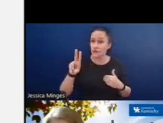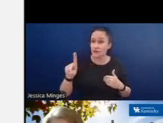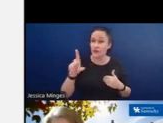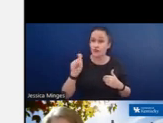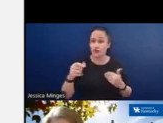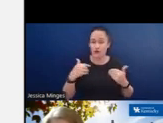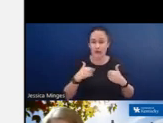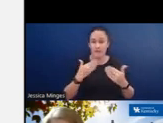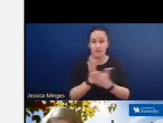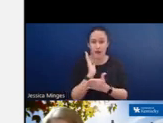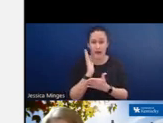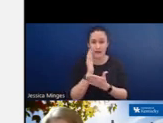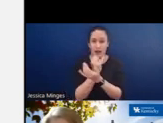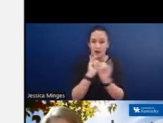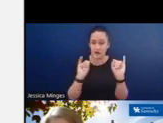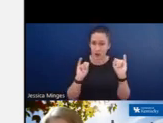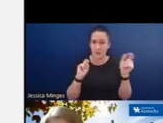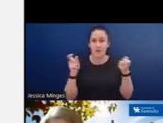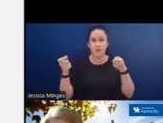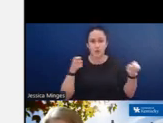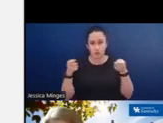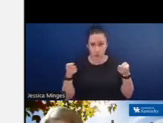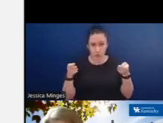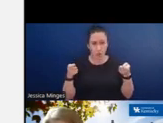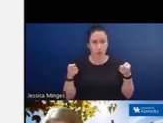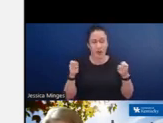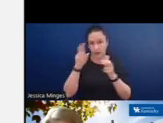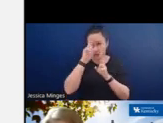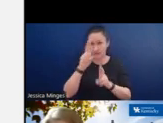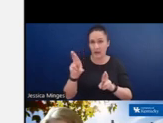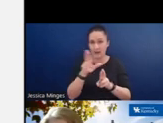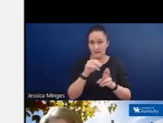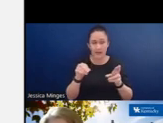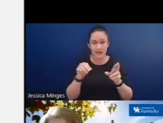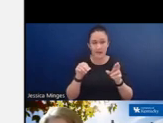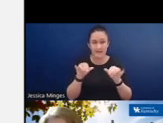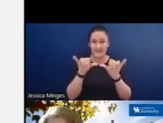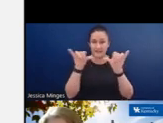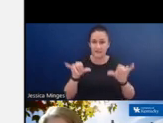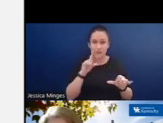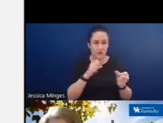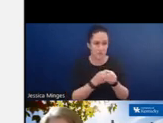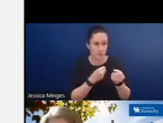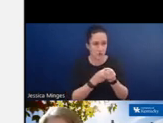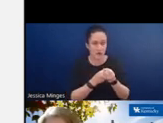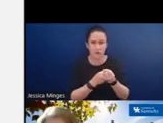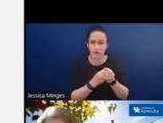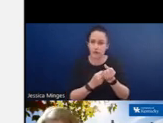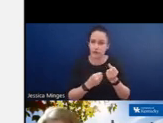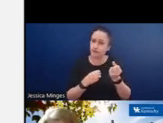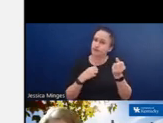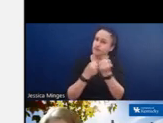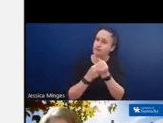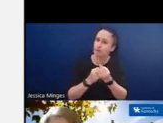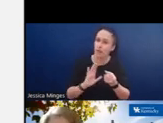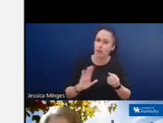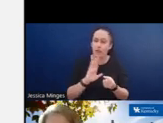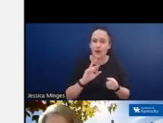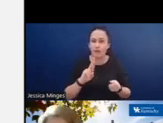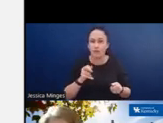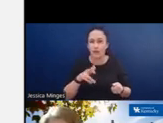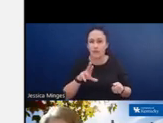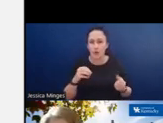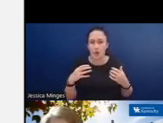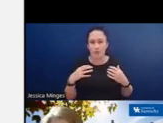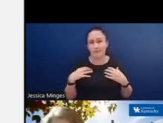the right and autonomy and control and respect and a system of support in order to uphold their reproductive well-being. So it's not